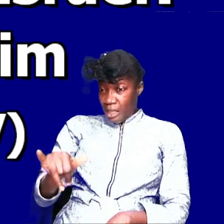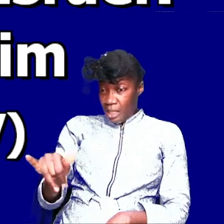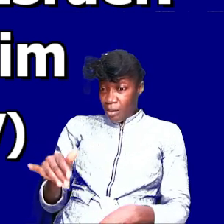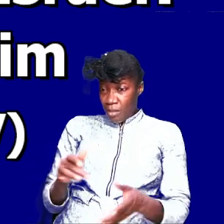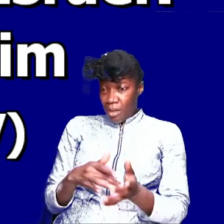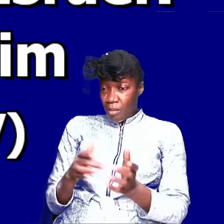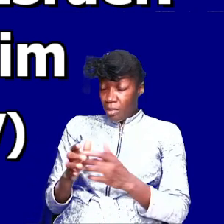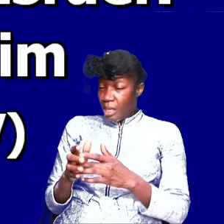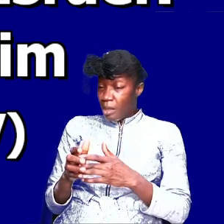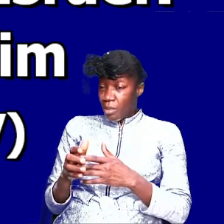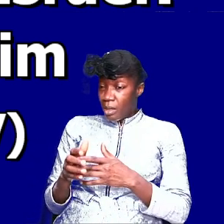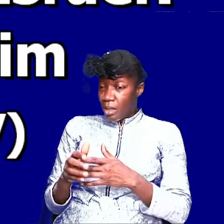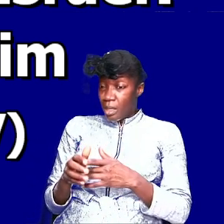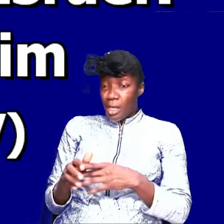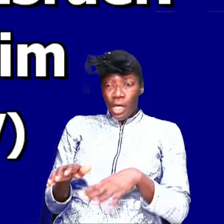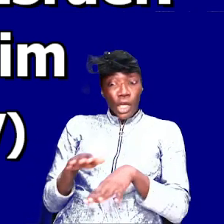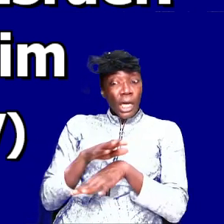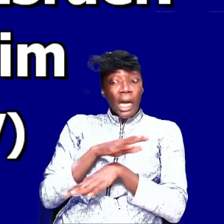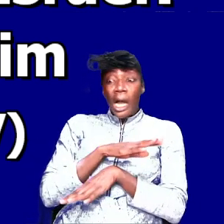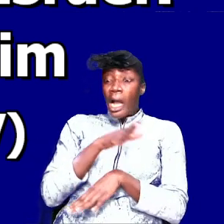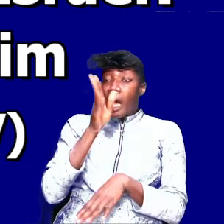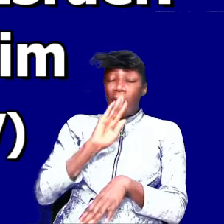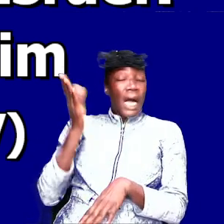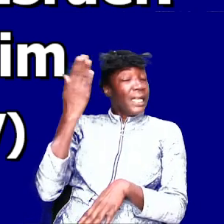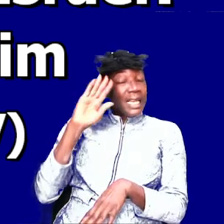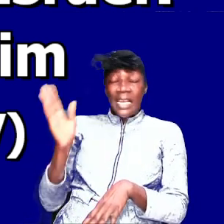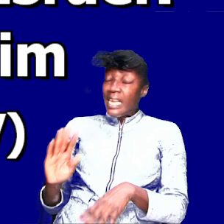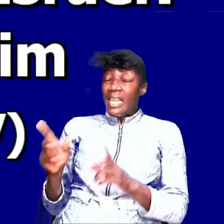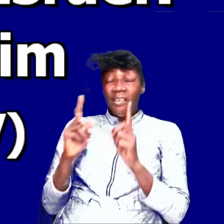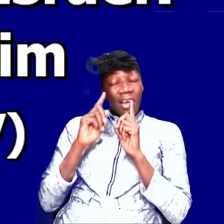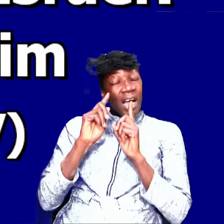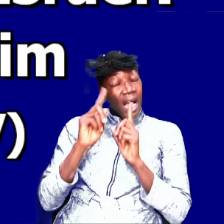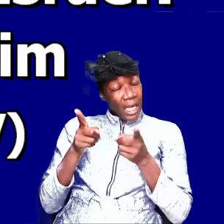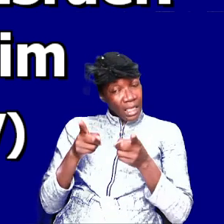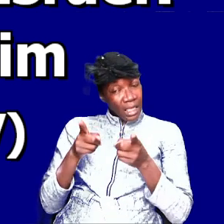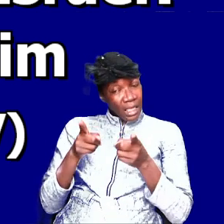God answered him not that day.